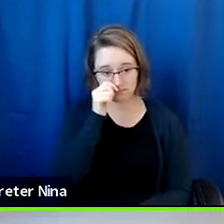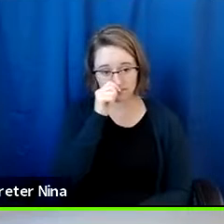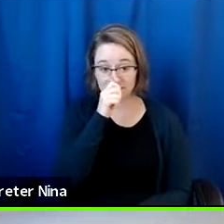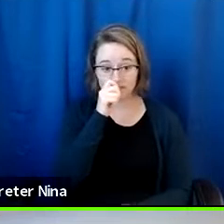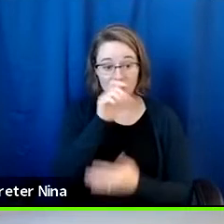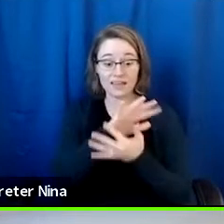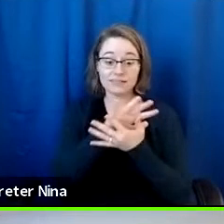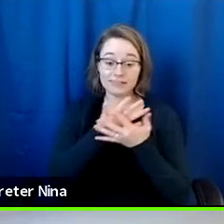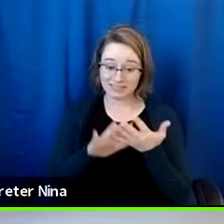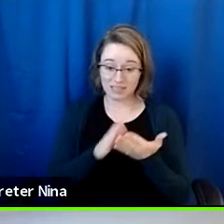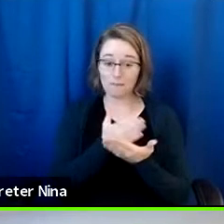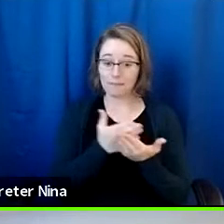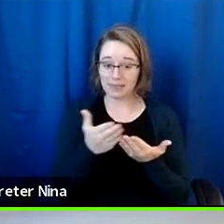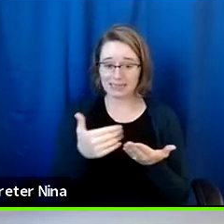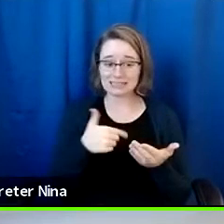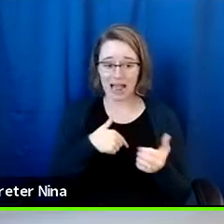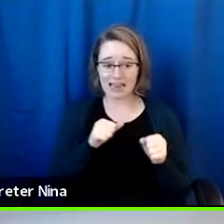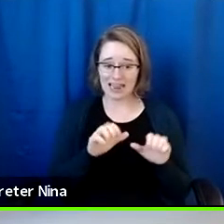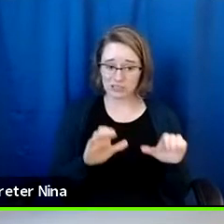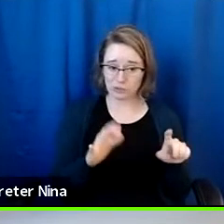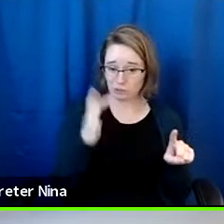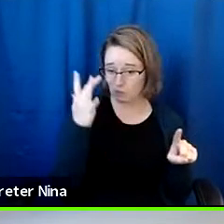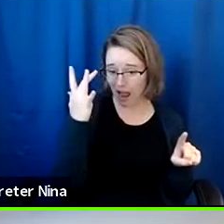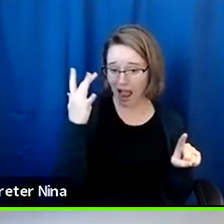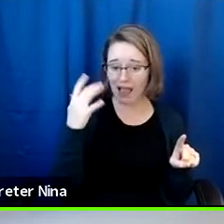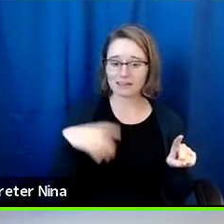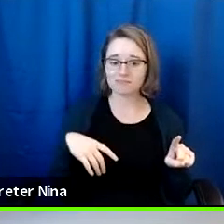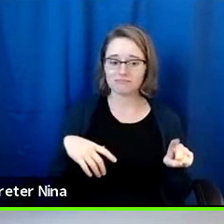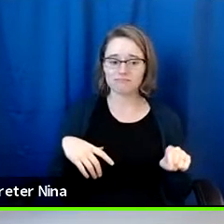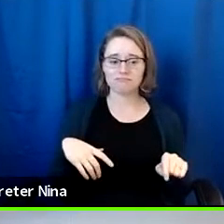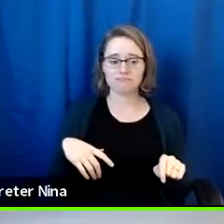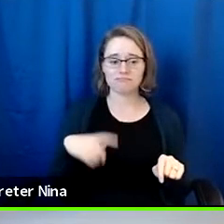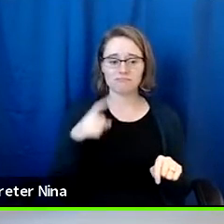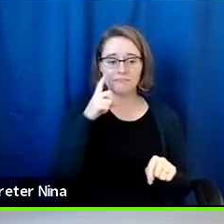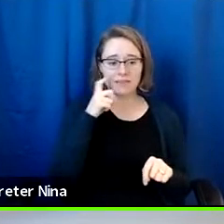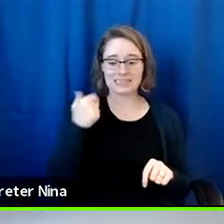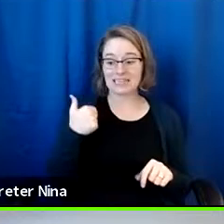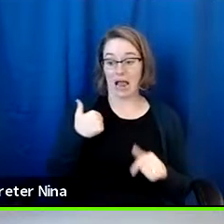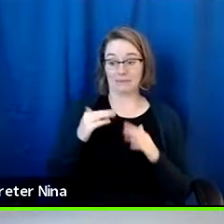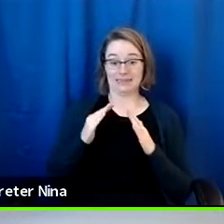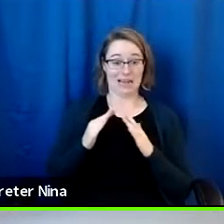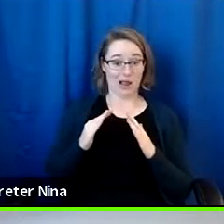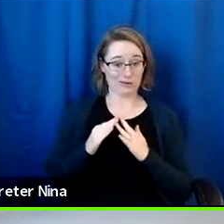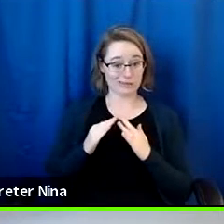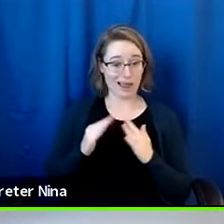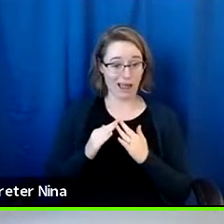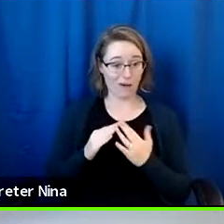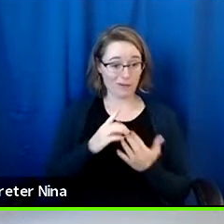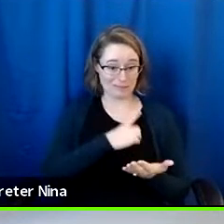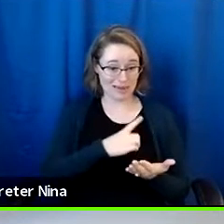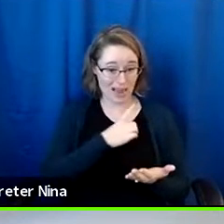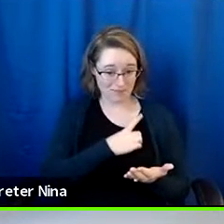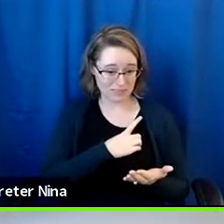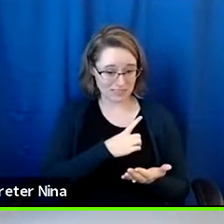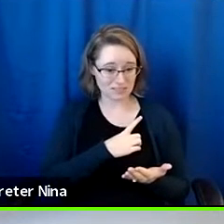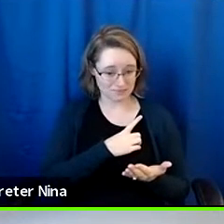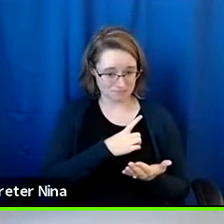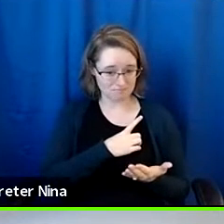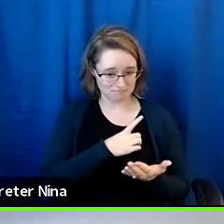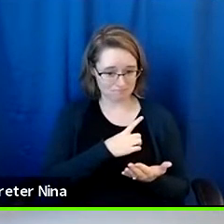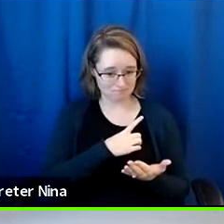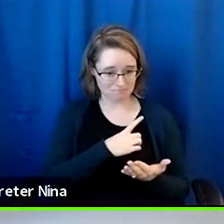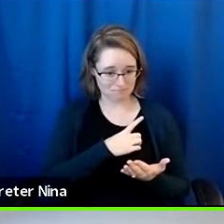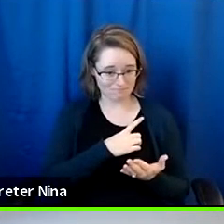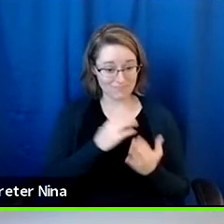I may be able to do because I'm situated in downtown Minneapolis that